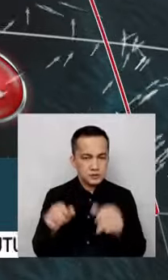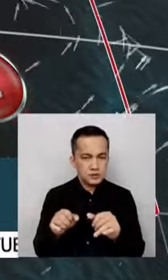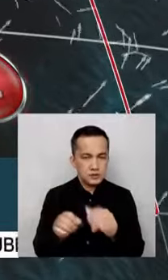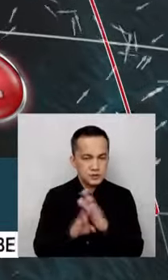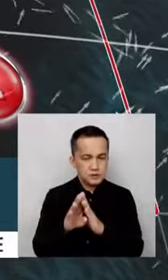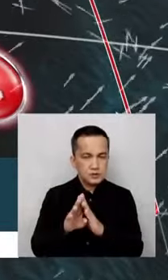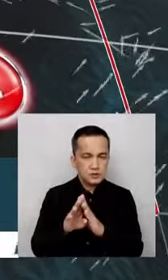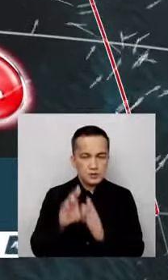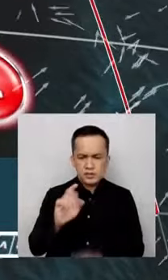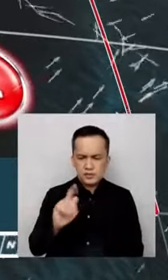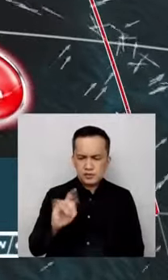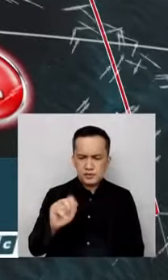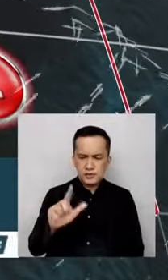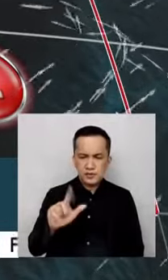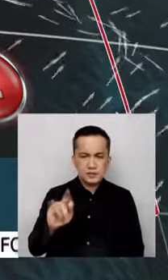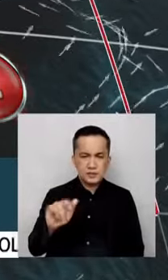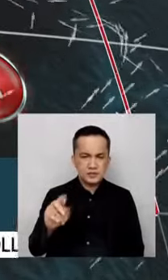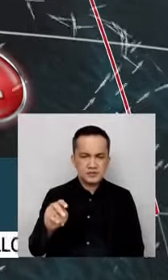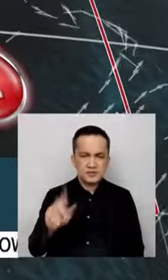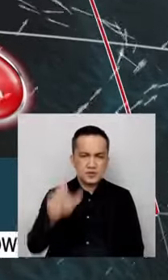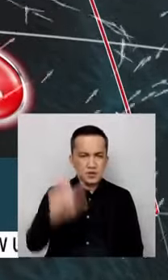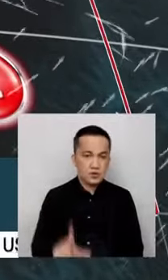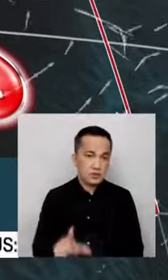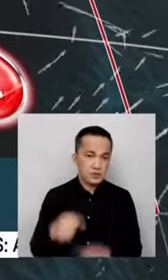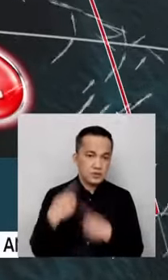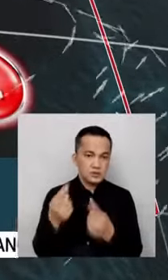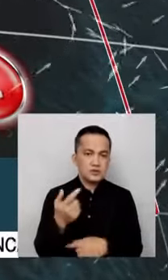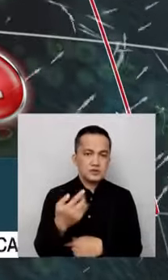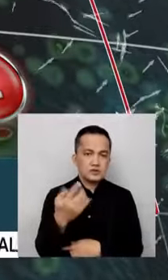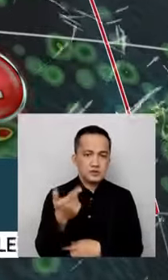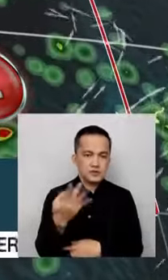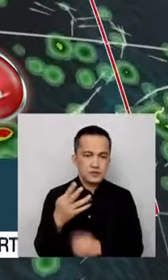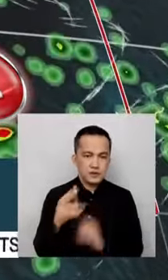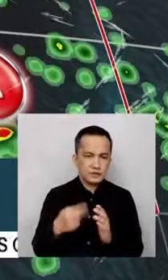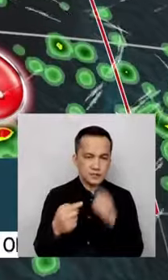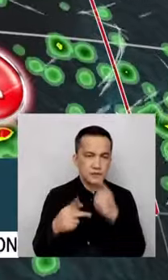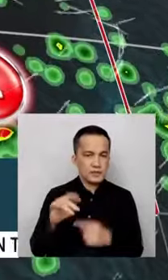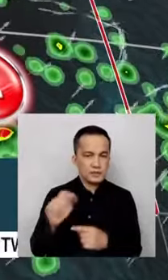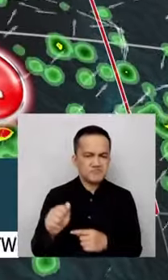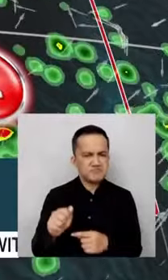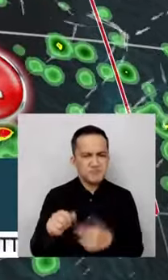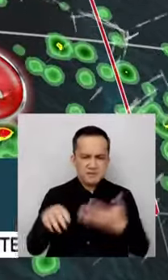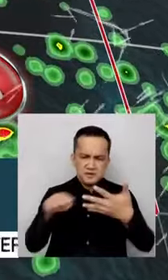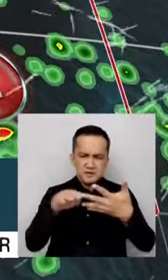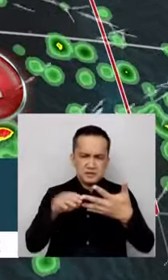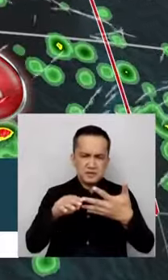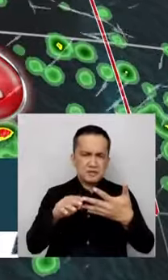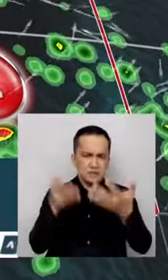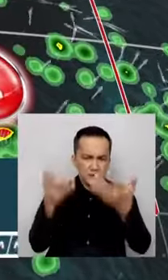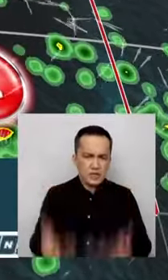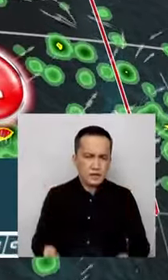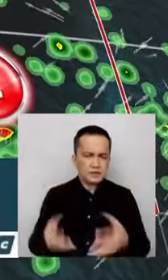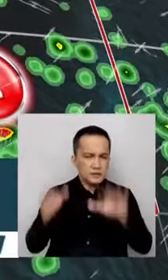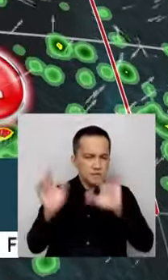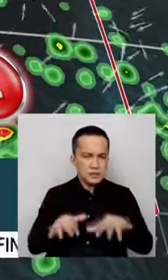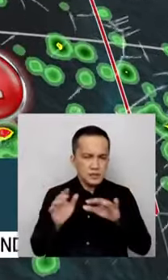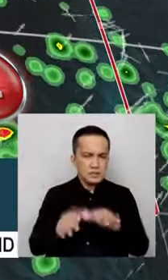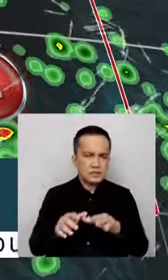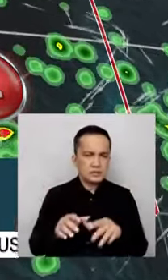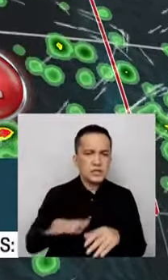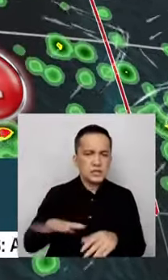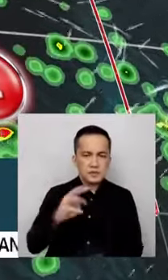tropical depression remains low in the next 24 hours, says PAGASA. Moderate to heavy rains are still expected over Mimaropa,